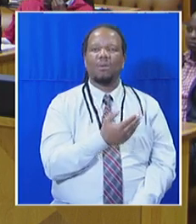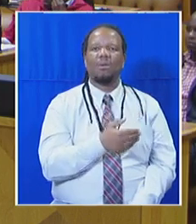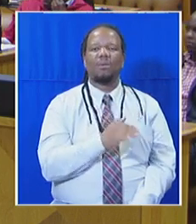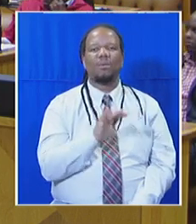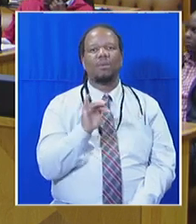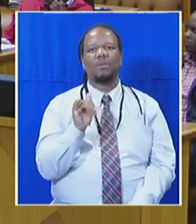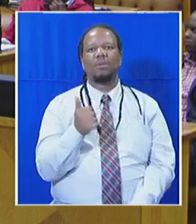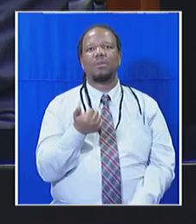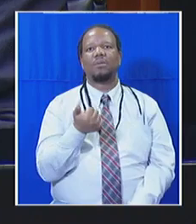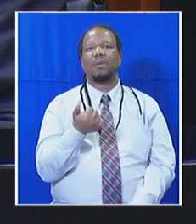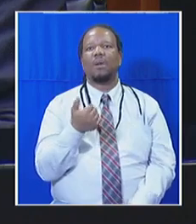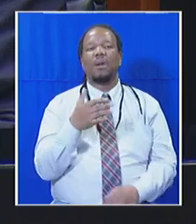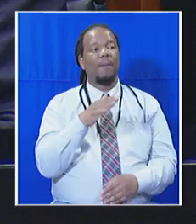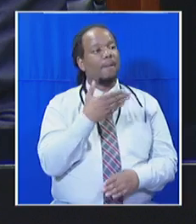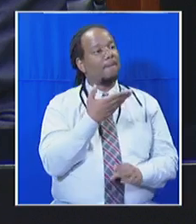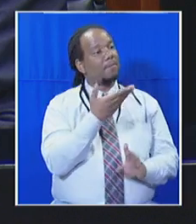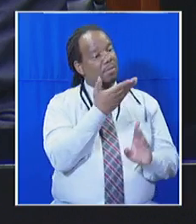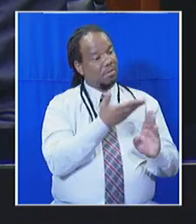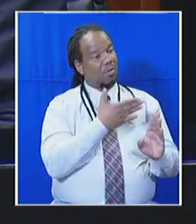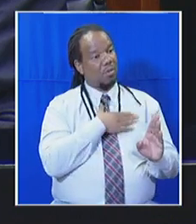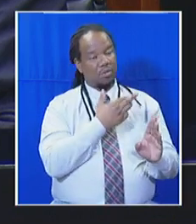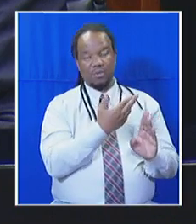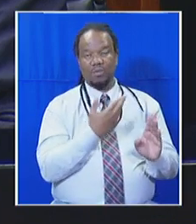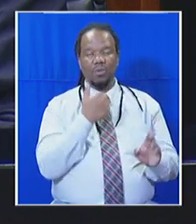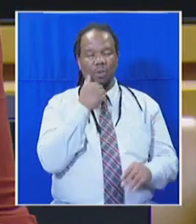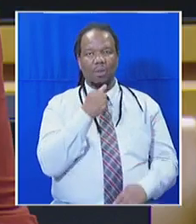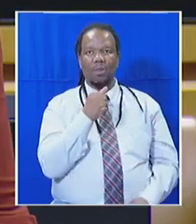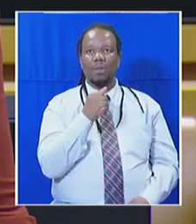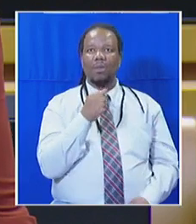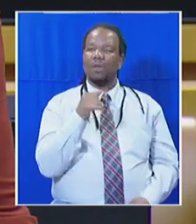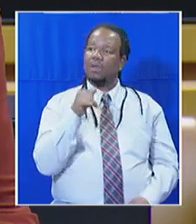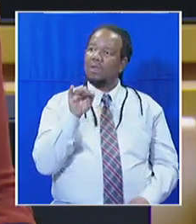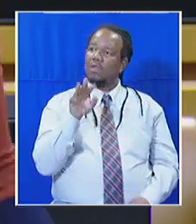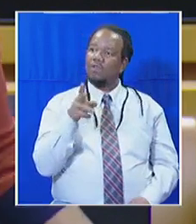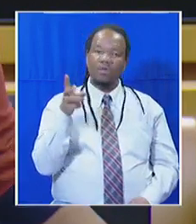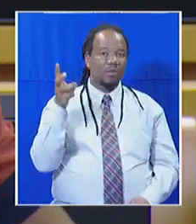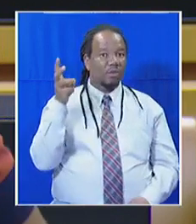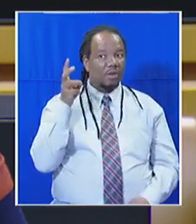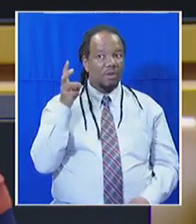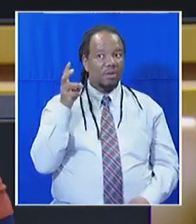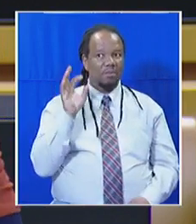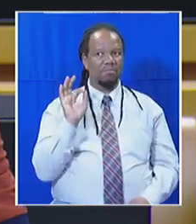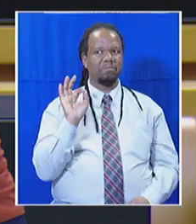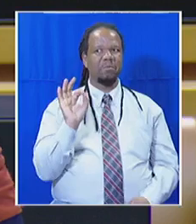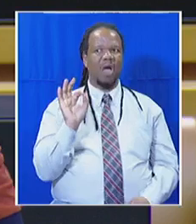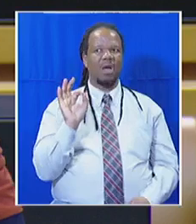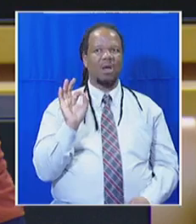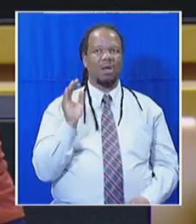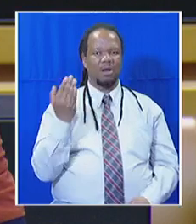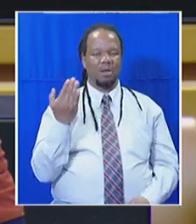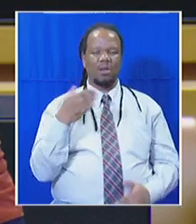Honorable Minister, you want to respond to that? Yes. If you listen, you'll be smarter. Honorable